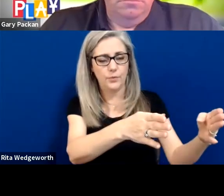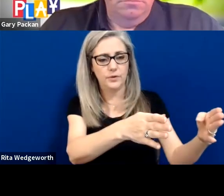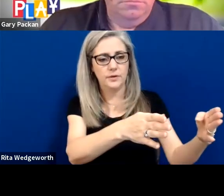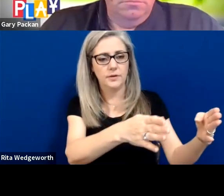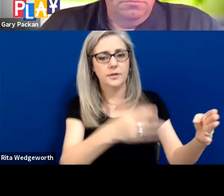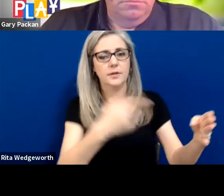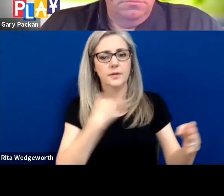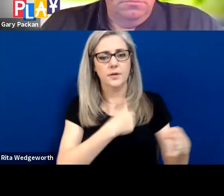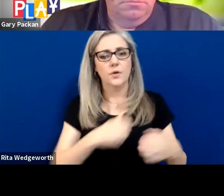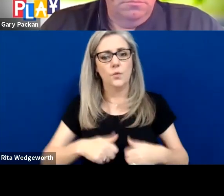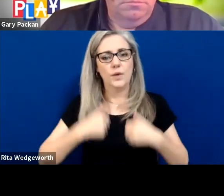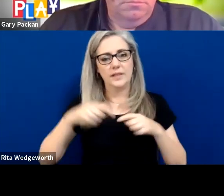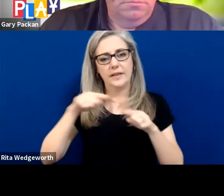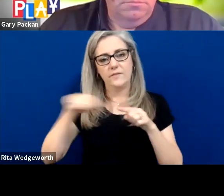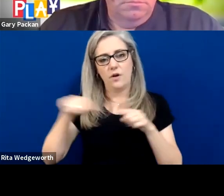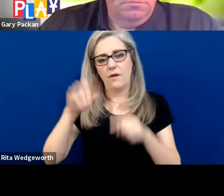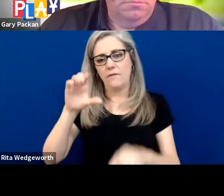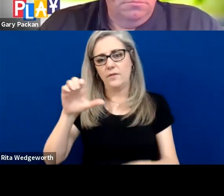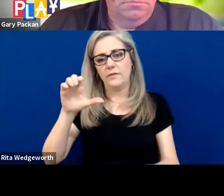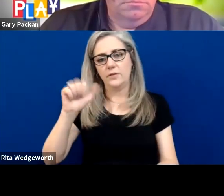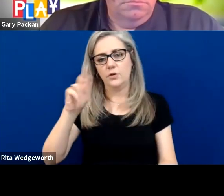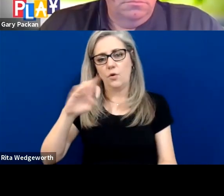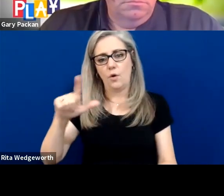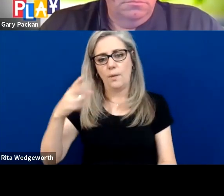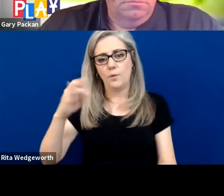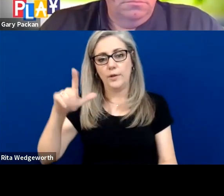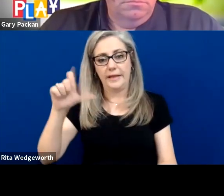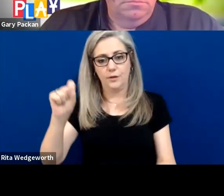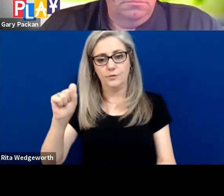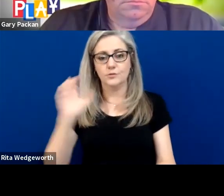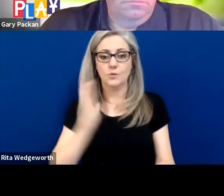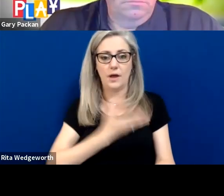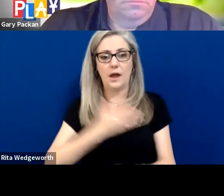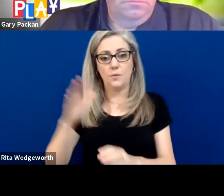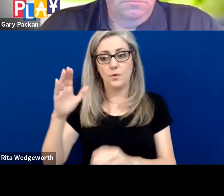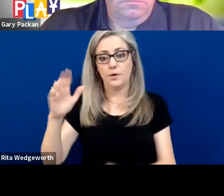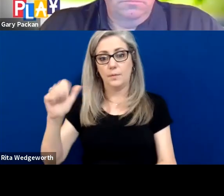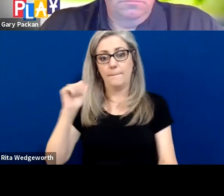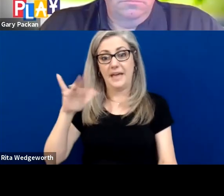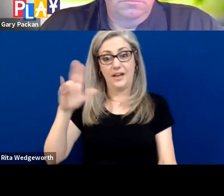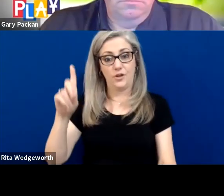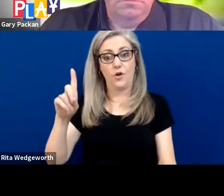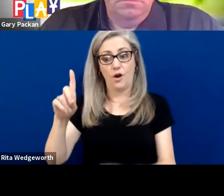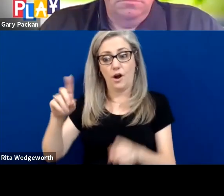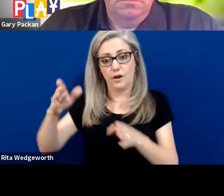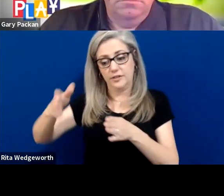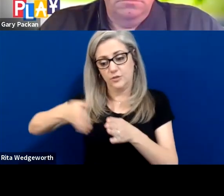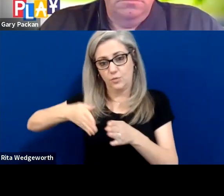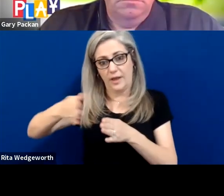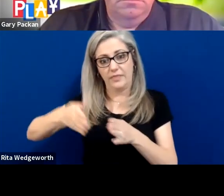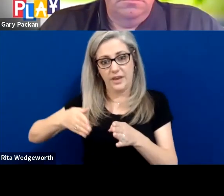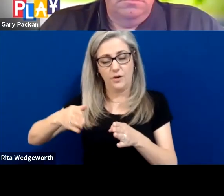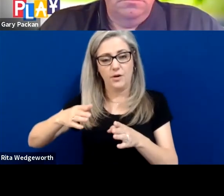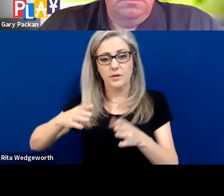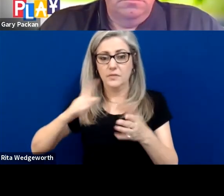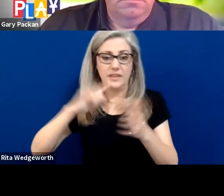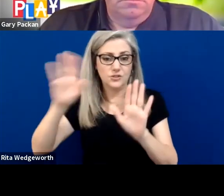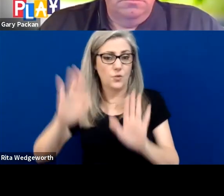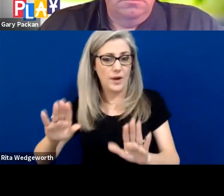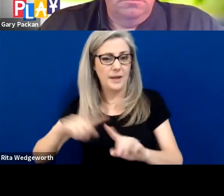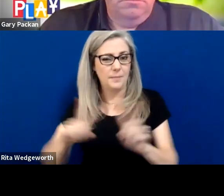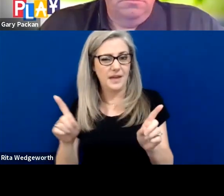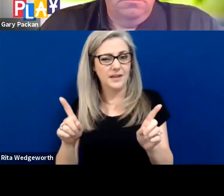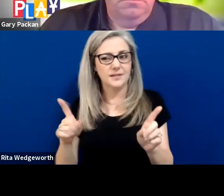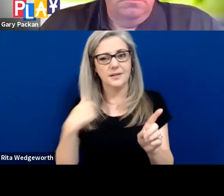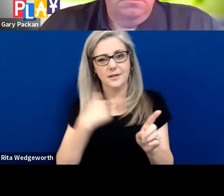live off Carmel Hills, which our backyard would basically face the park, which I think is a great thing. But the last thing we want to do is have a road backed